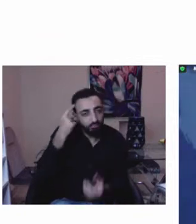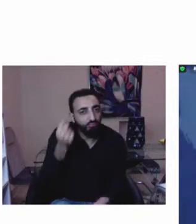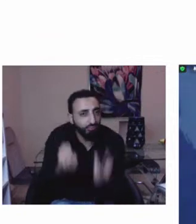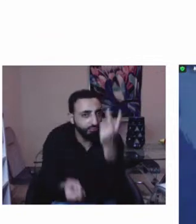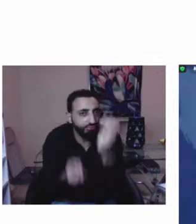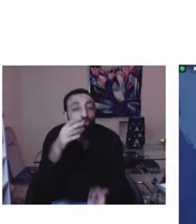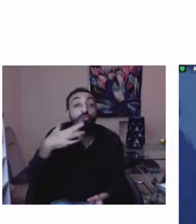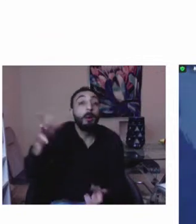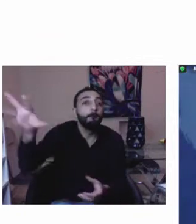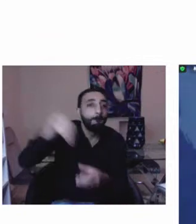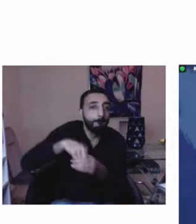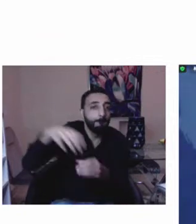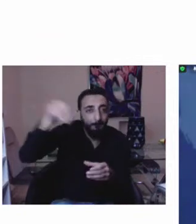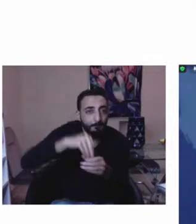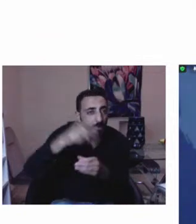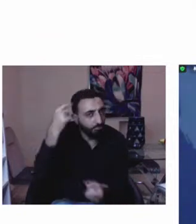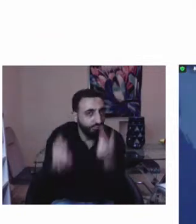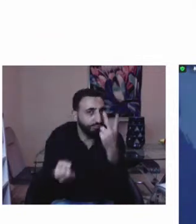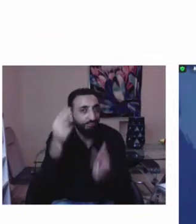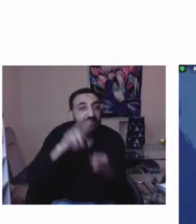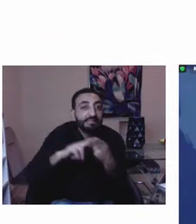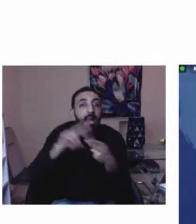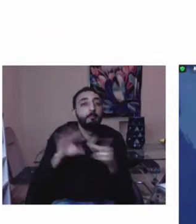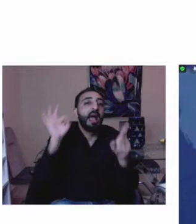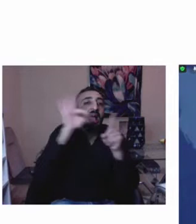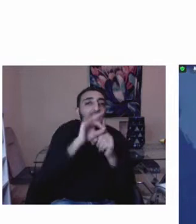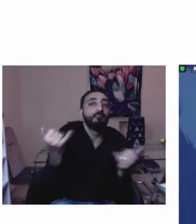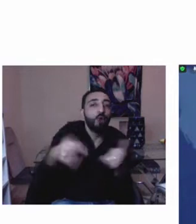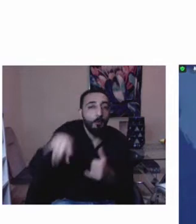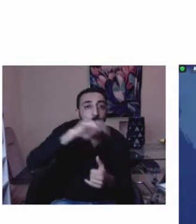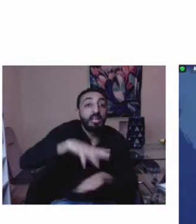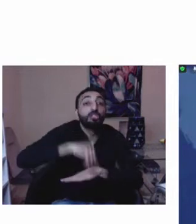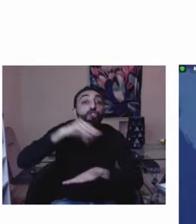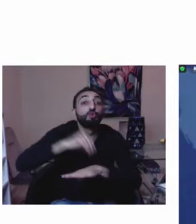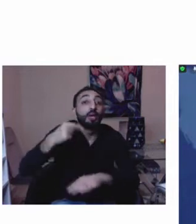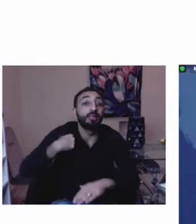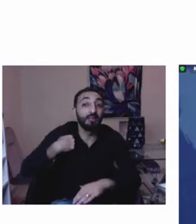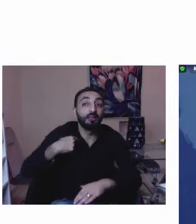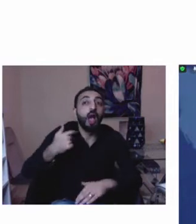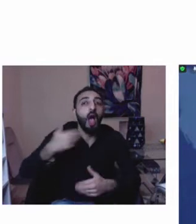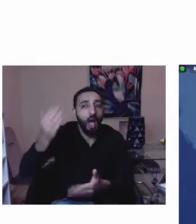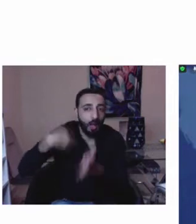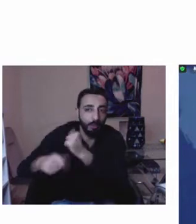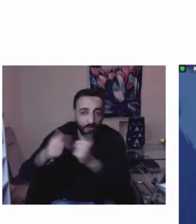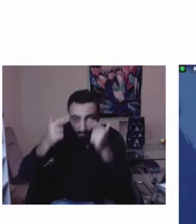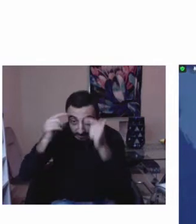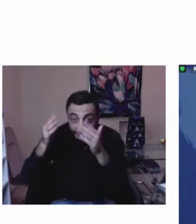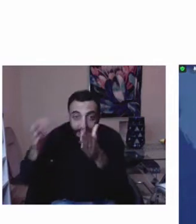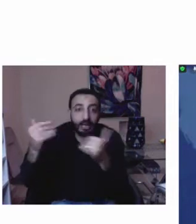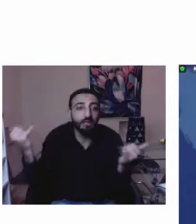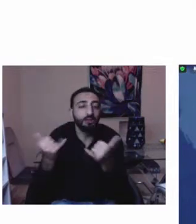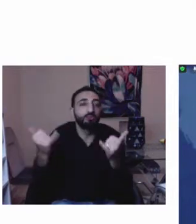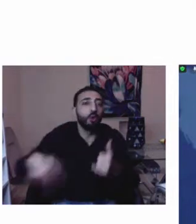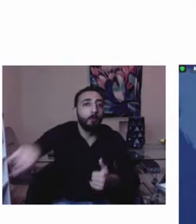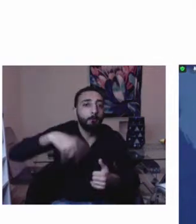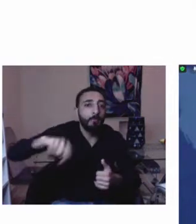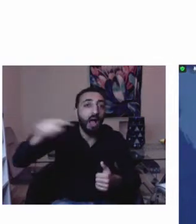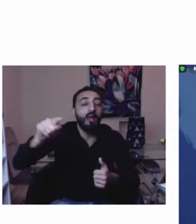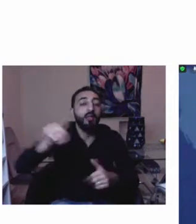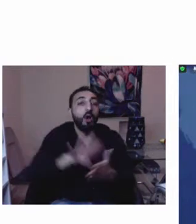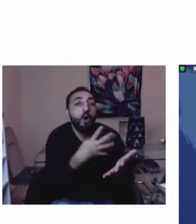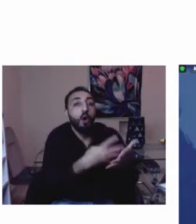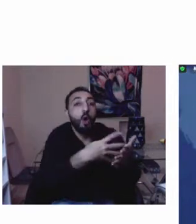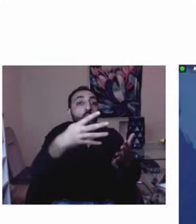Academy, another YPS thought leader, has, with the UN, developed tools, guidelines,